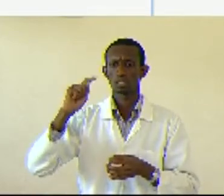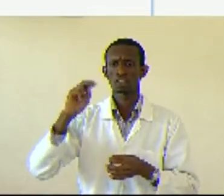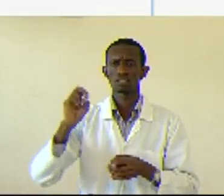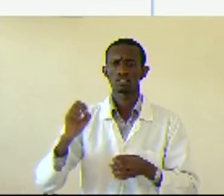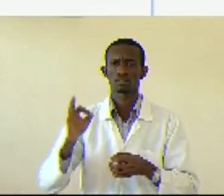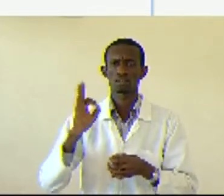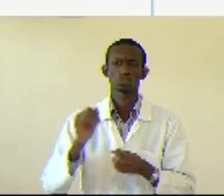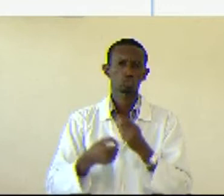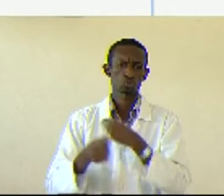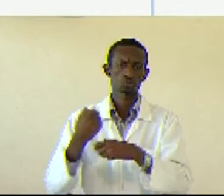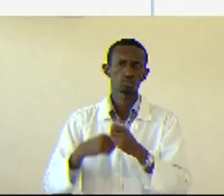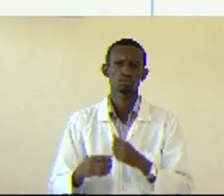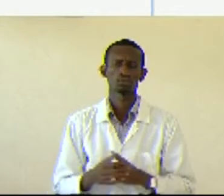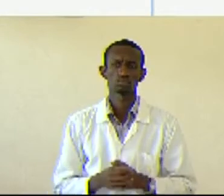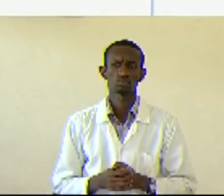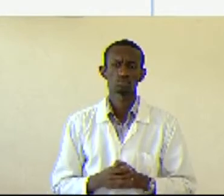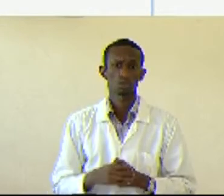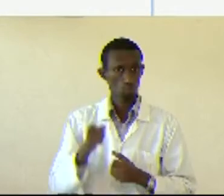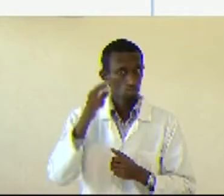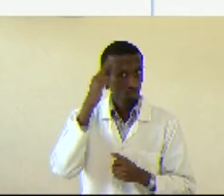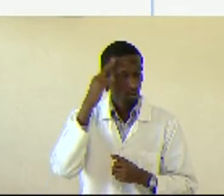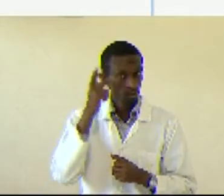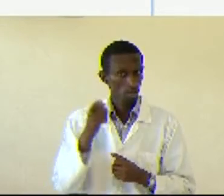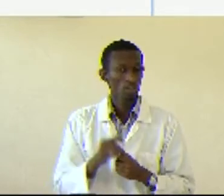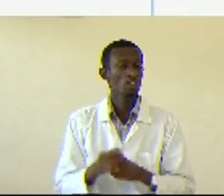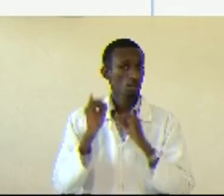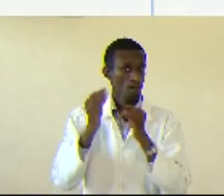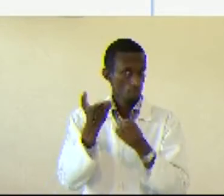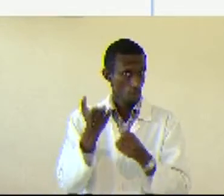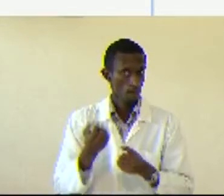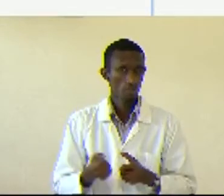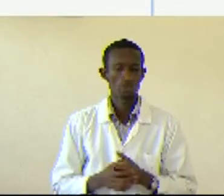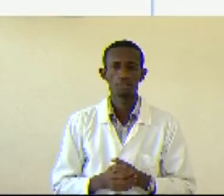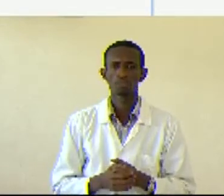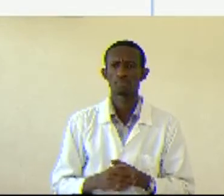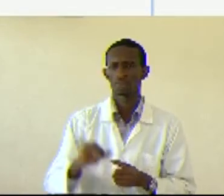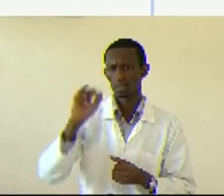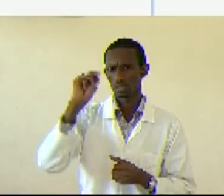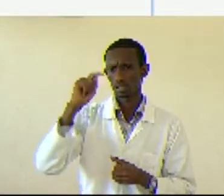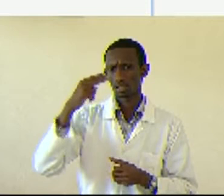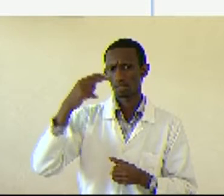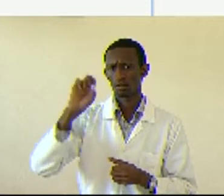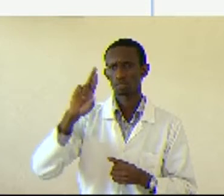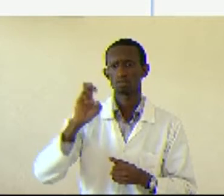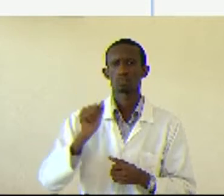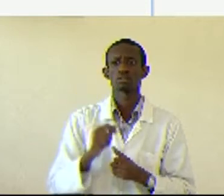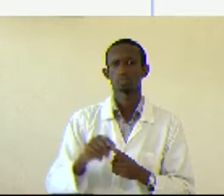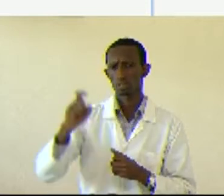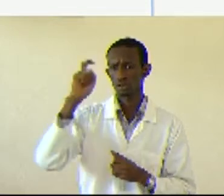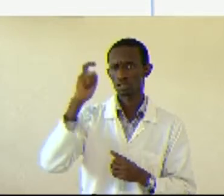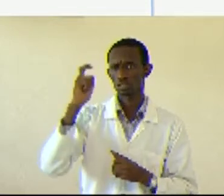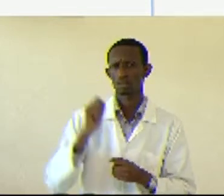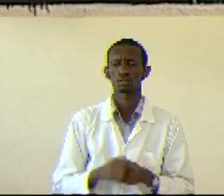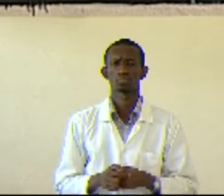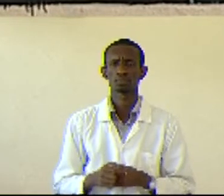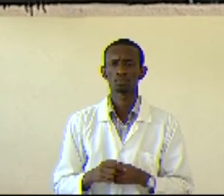linear function. Remember, when you have integral of x power